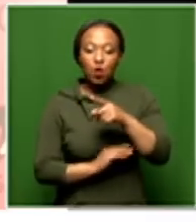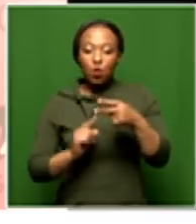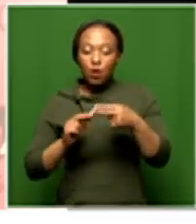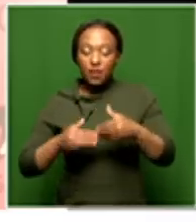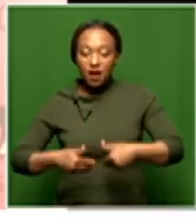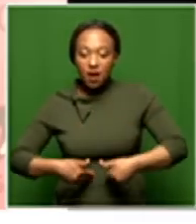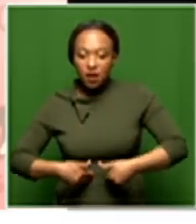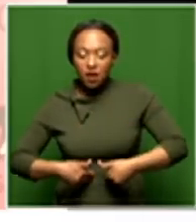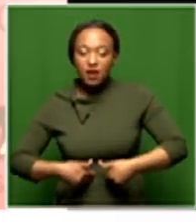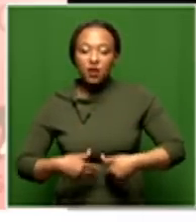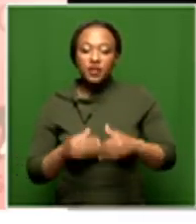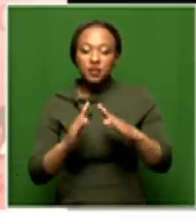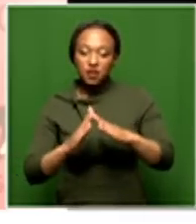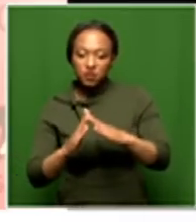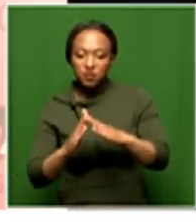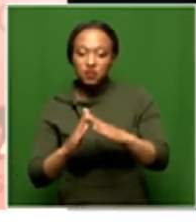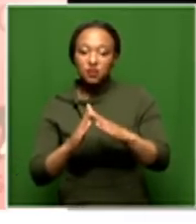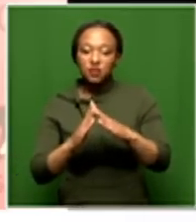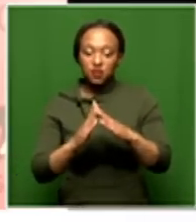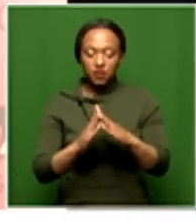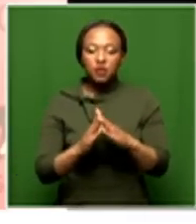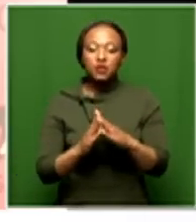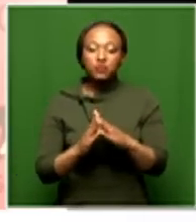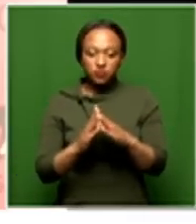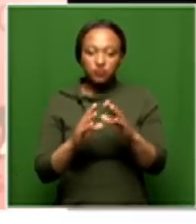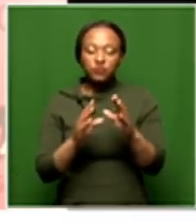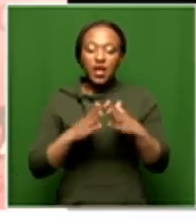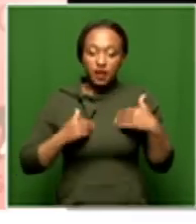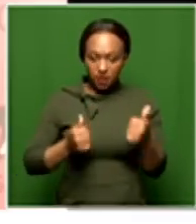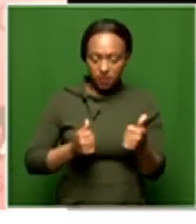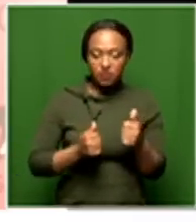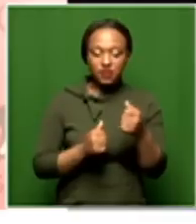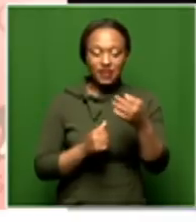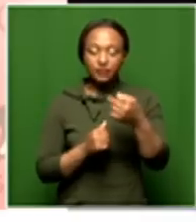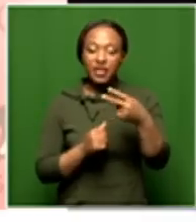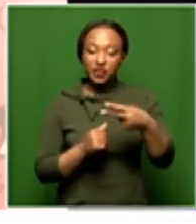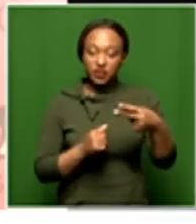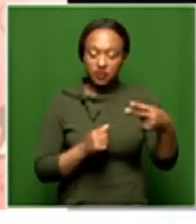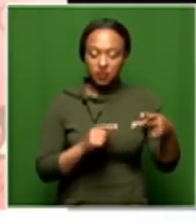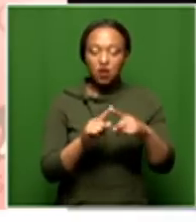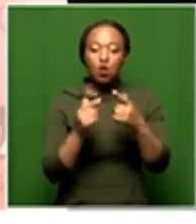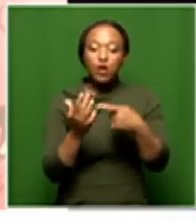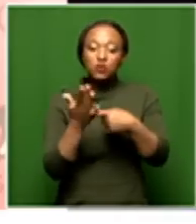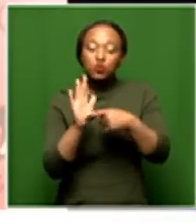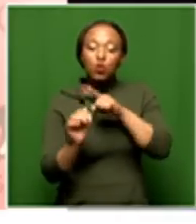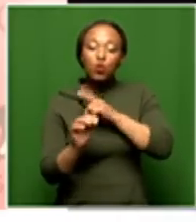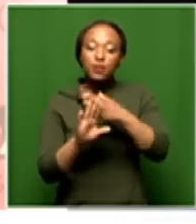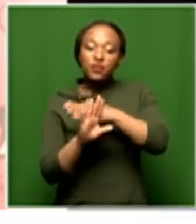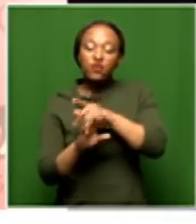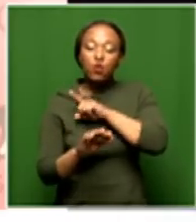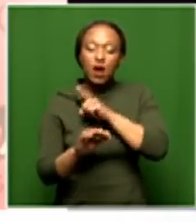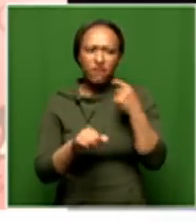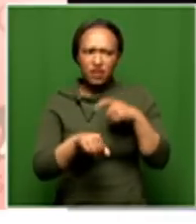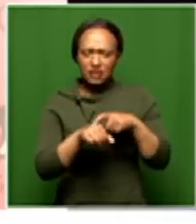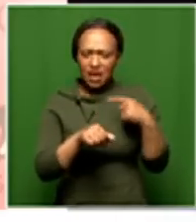housing. But the housing now will be characterized as human settlements to broaden that scope since that